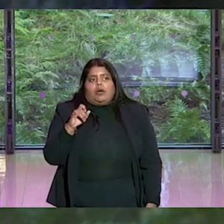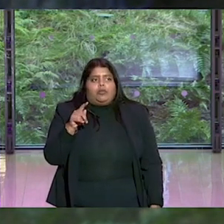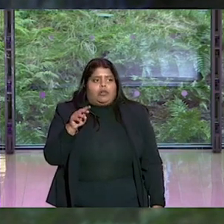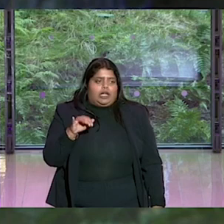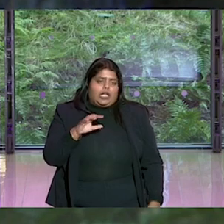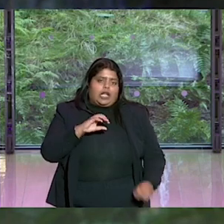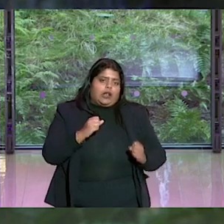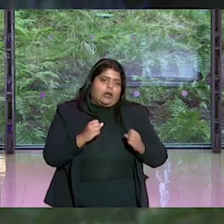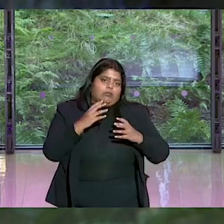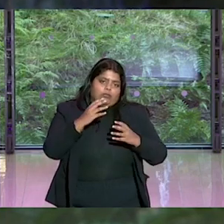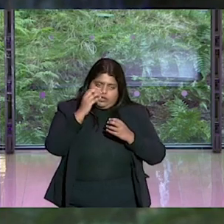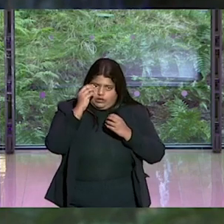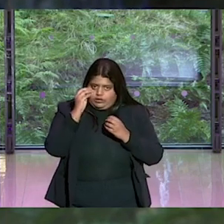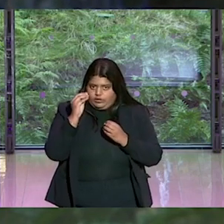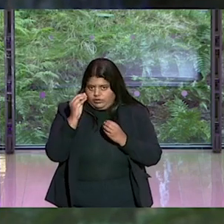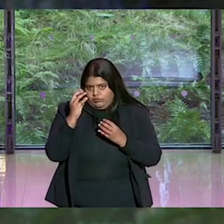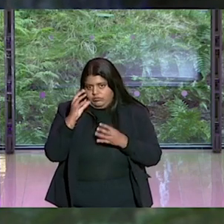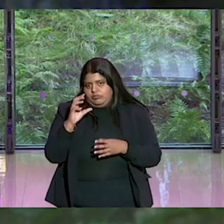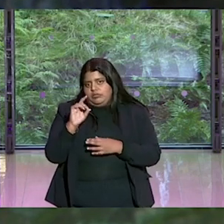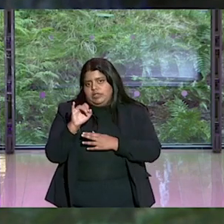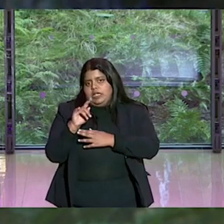there.